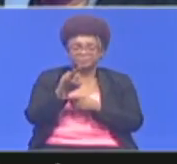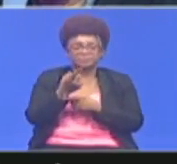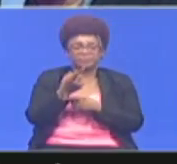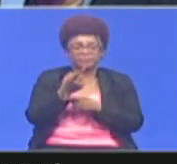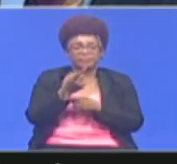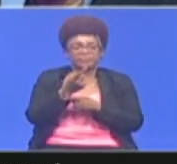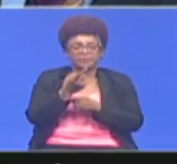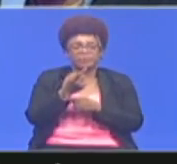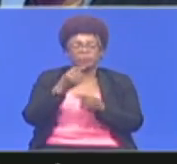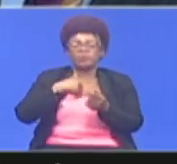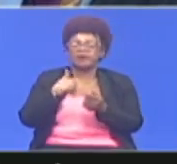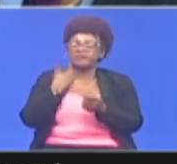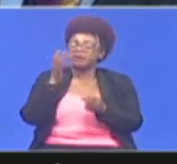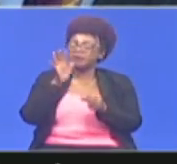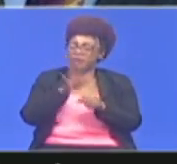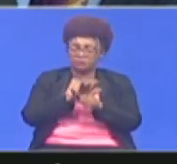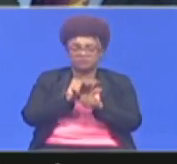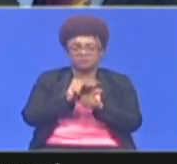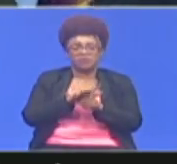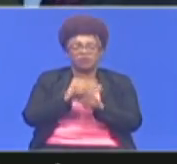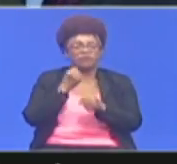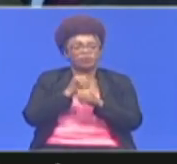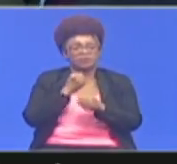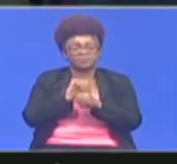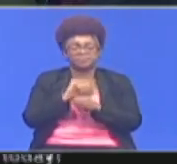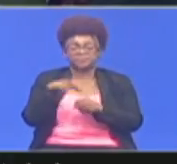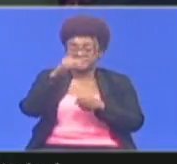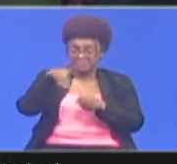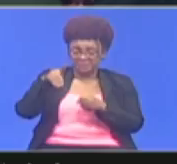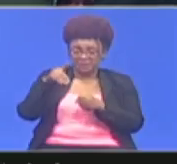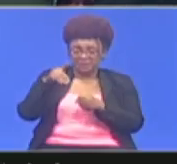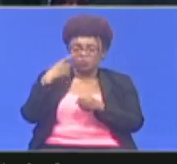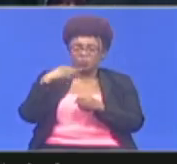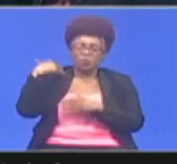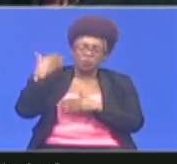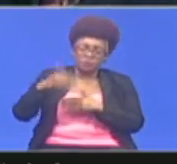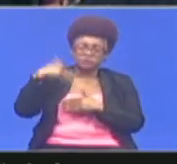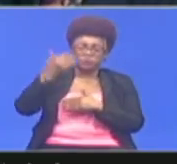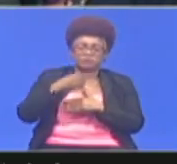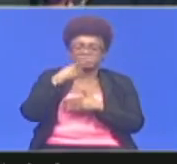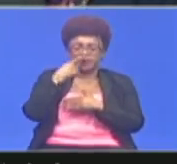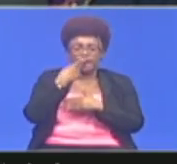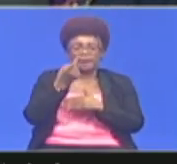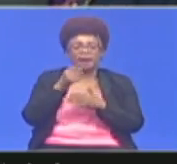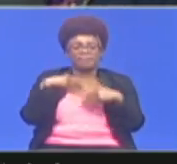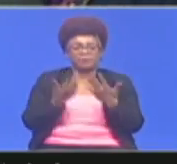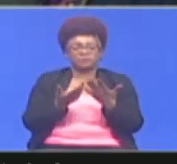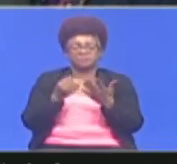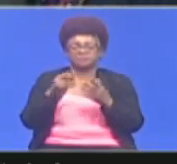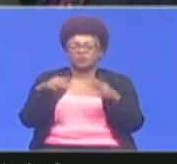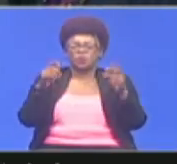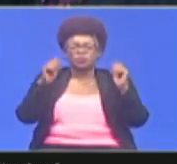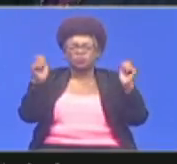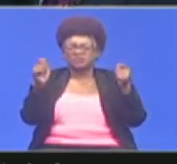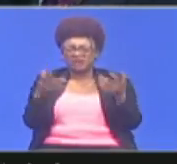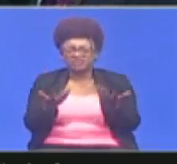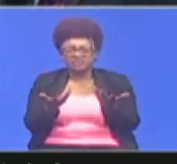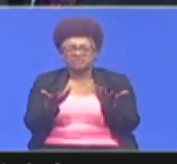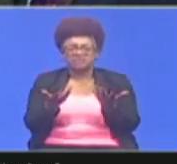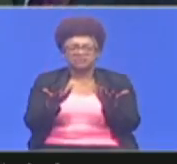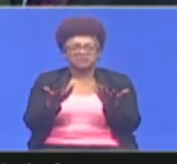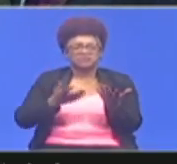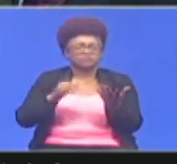that we are overwhelmed with backlog. The DPP, who keeps on talking of cases starting from witchcraft to grand